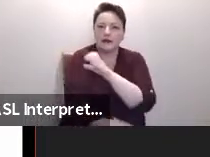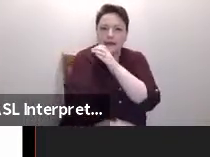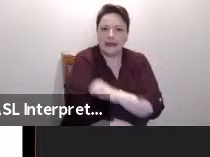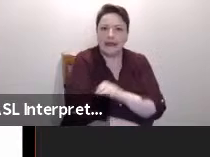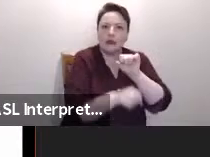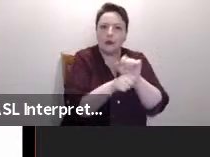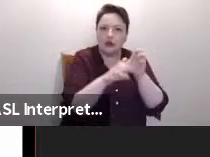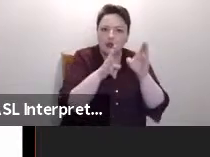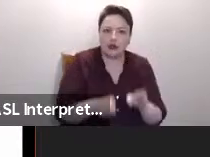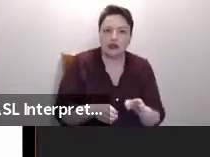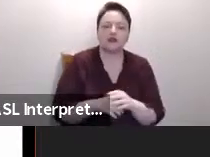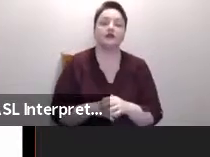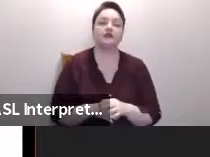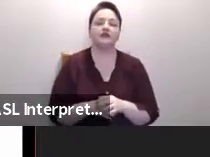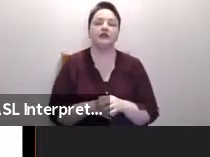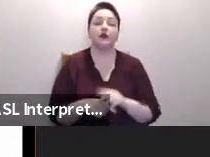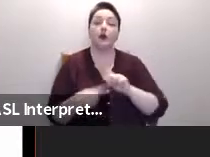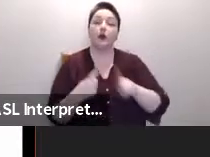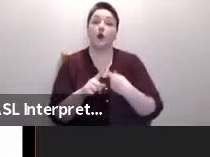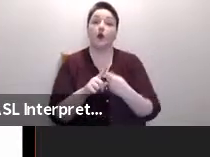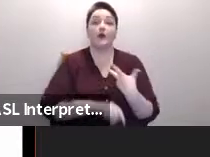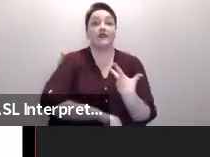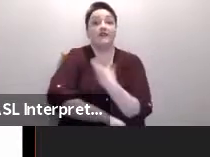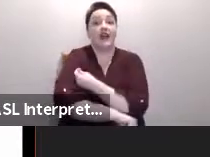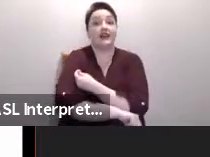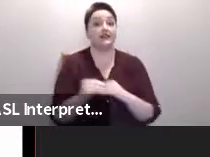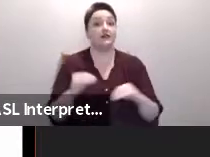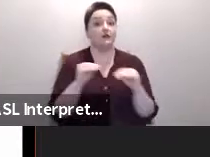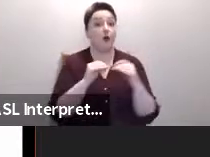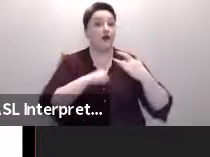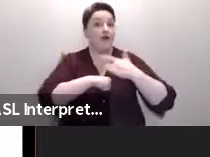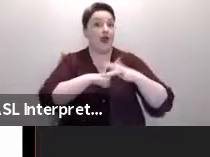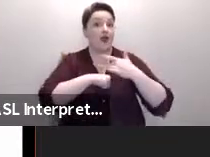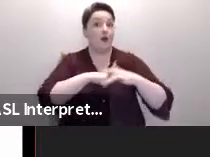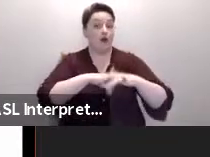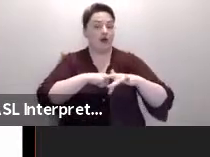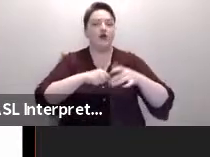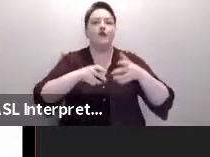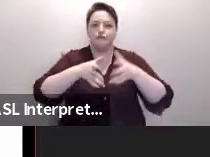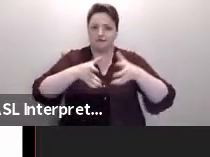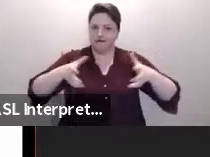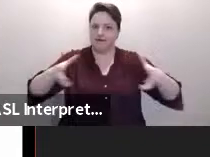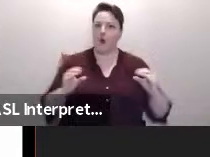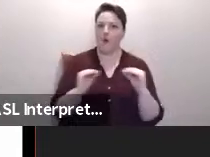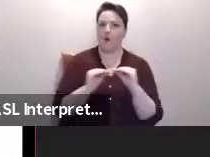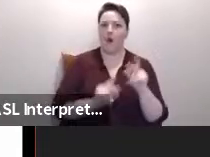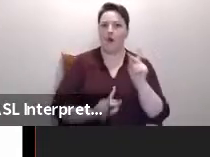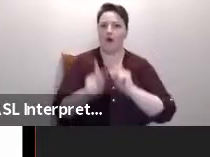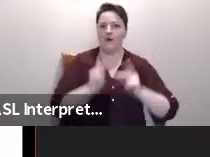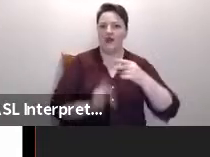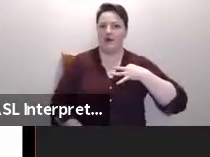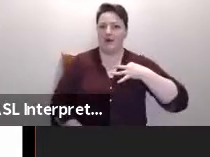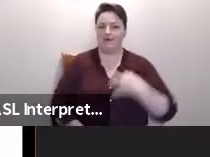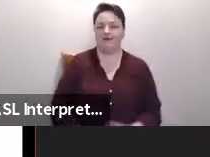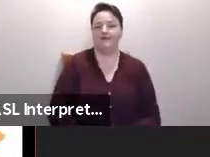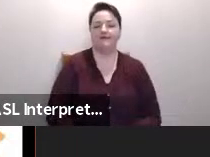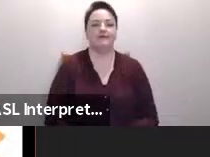more and more vaccines became available. We continued to expand that. Next slide, please.